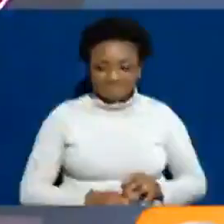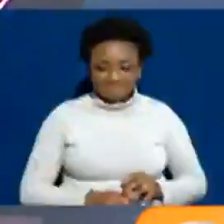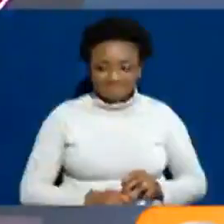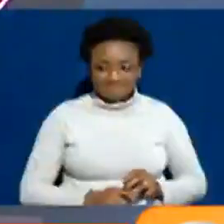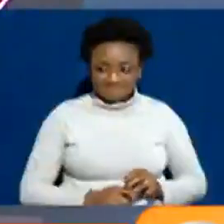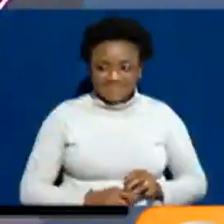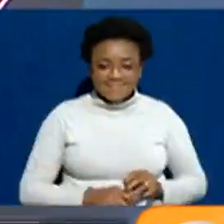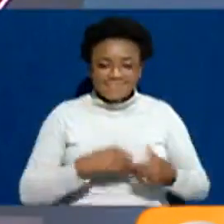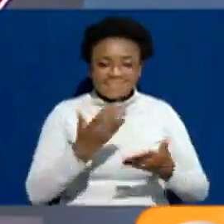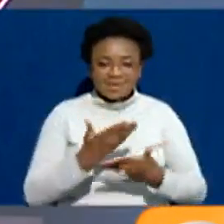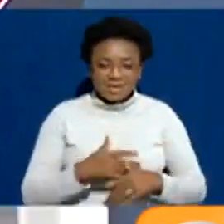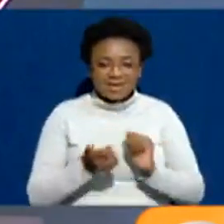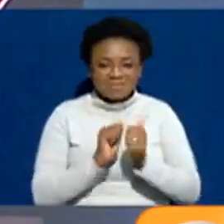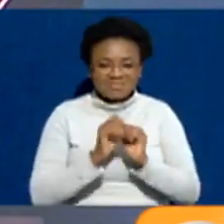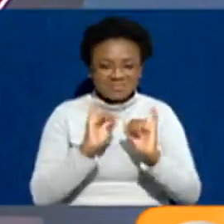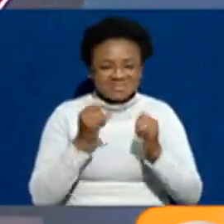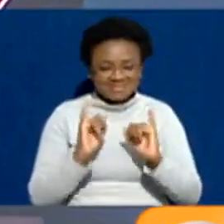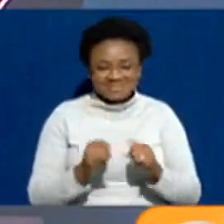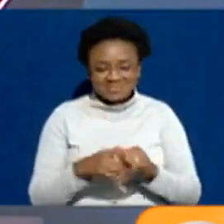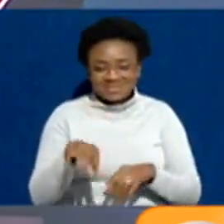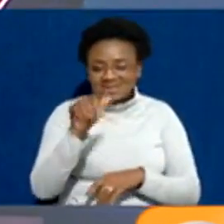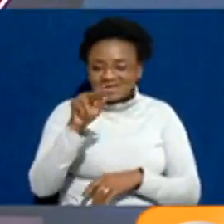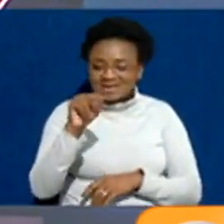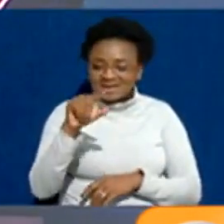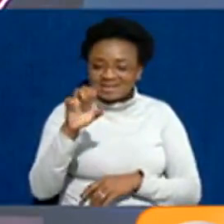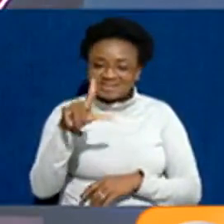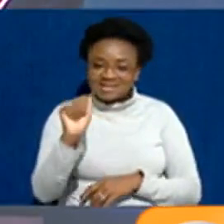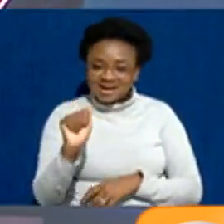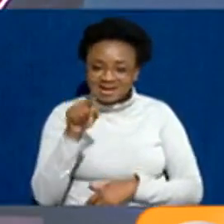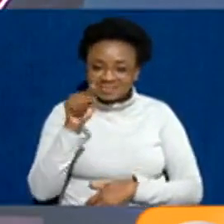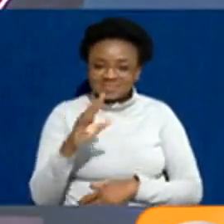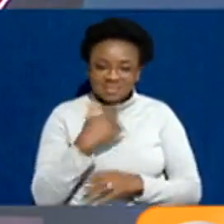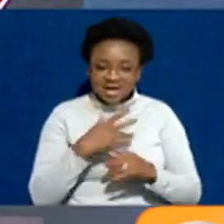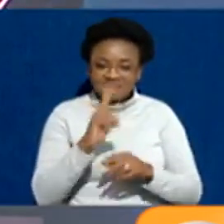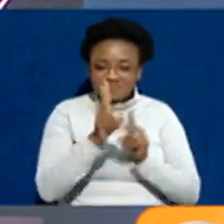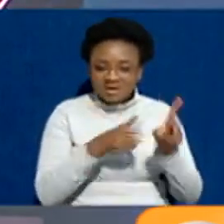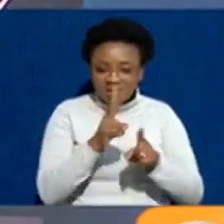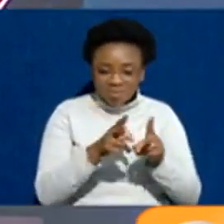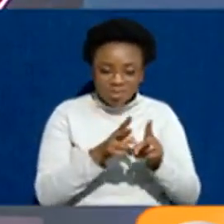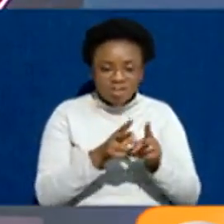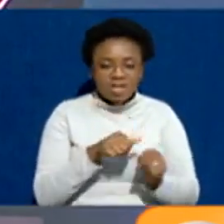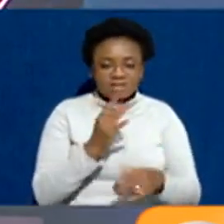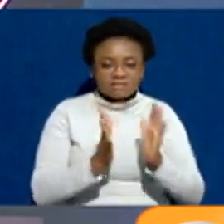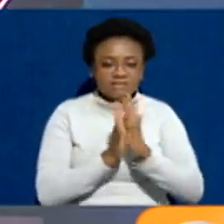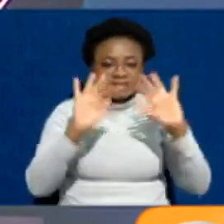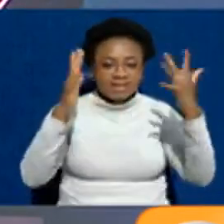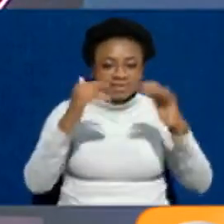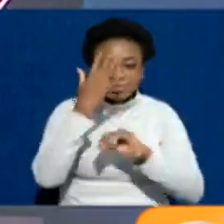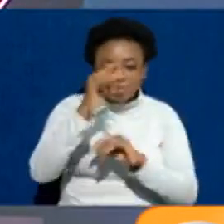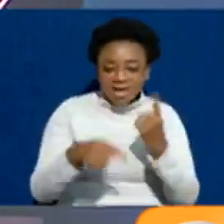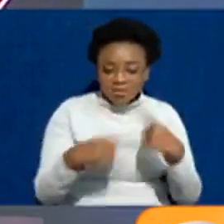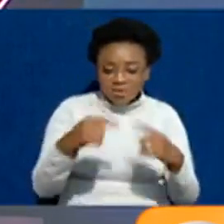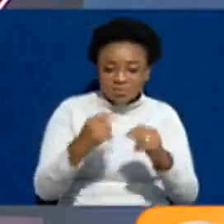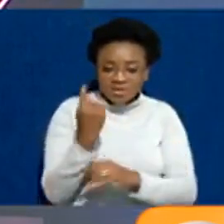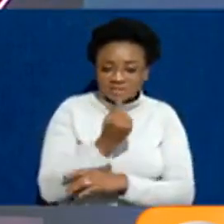Welcome back, and it's time to get a little sporty. Angela Okutoyi enjoyed a double celebration as she won the singles and the doubles title at the